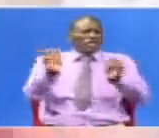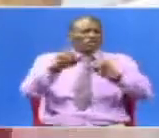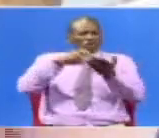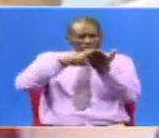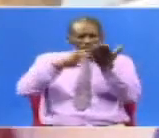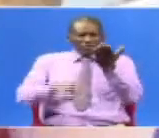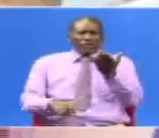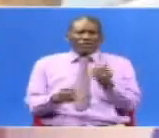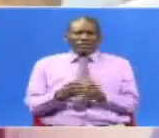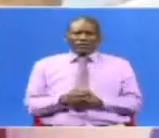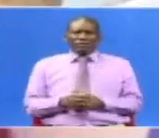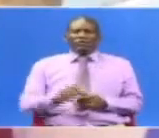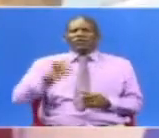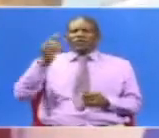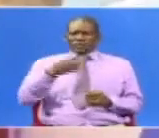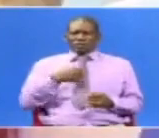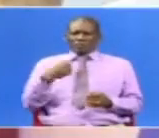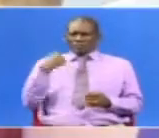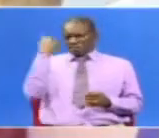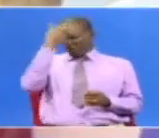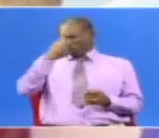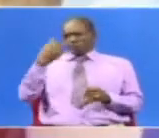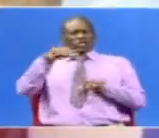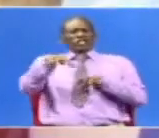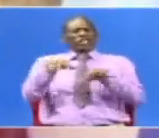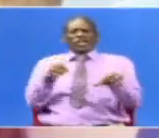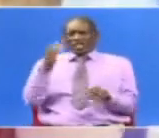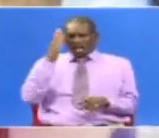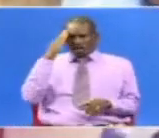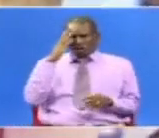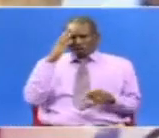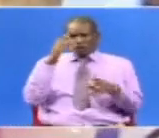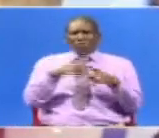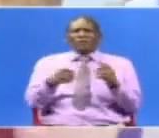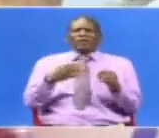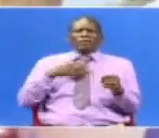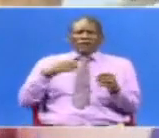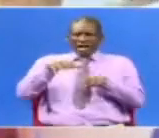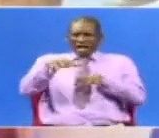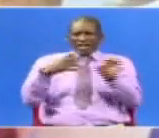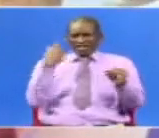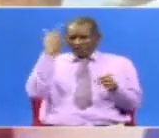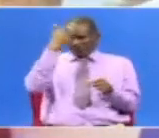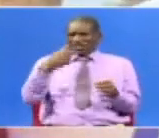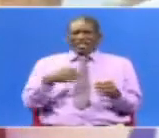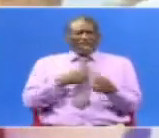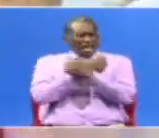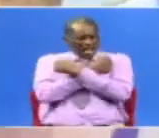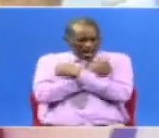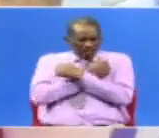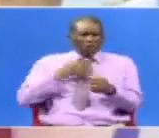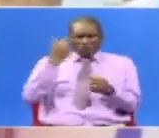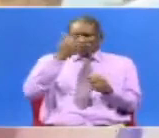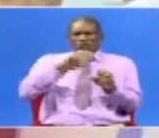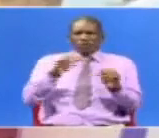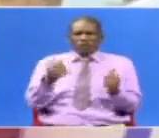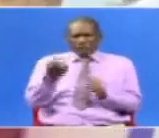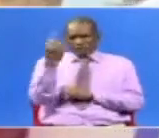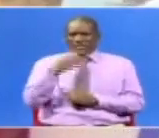disadvantaged. First of all, mimi ni sura mbaya. Lakini hiyo sura yangu mbaya, mimi napenda zaidi. Do you get the